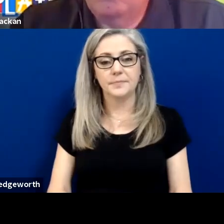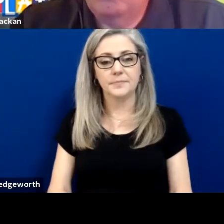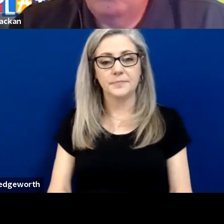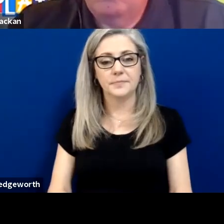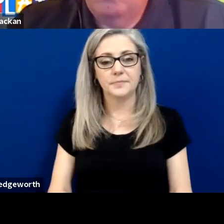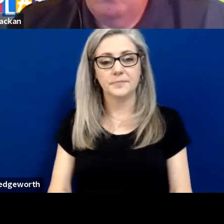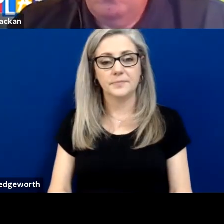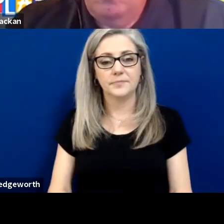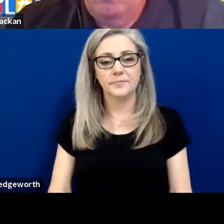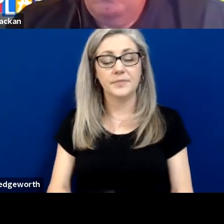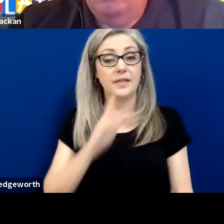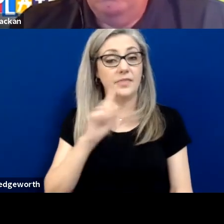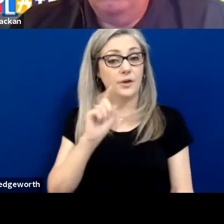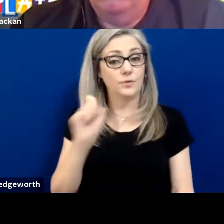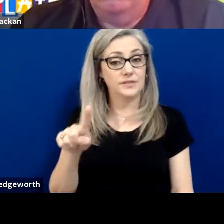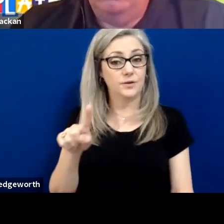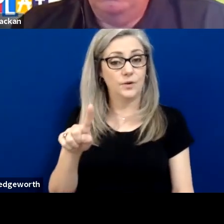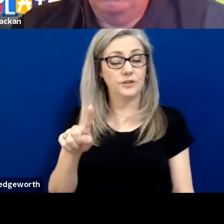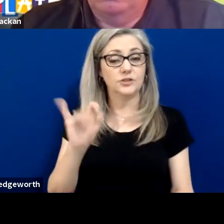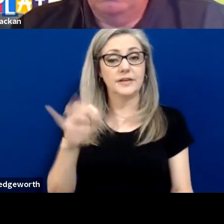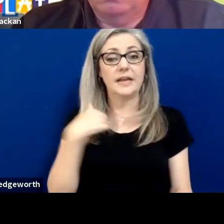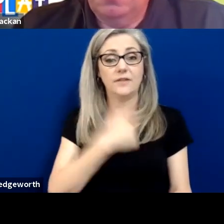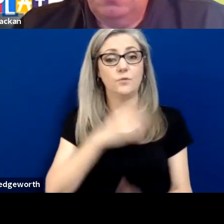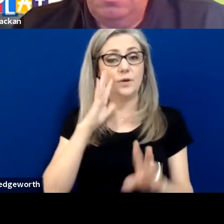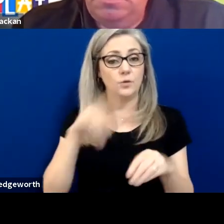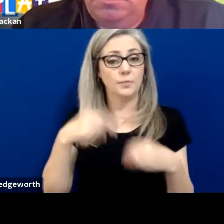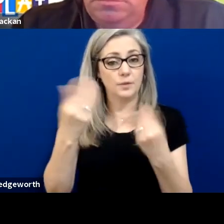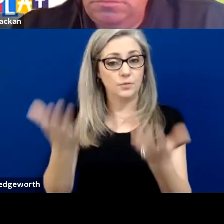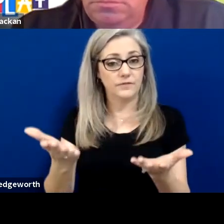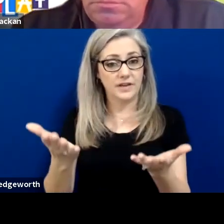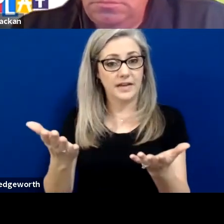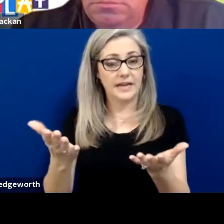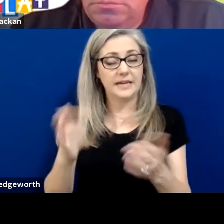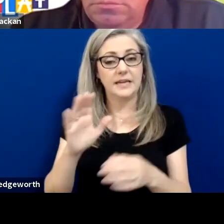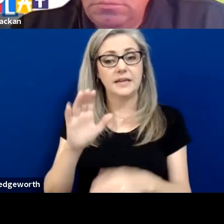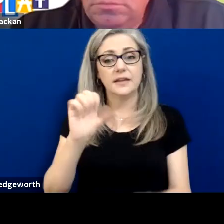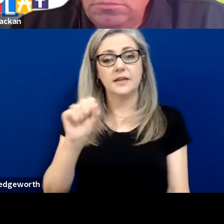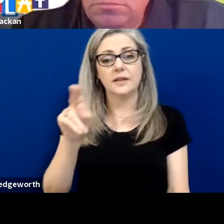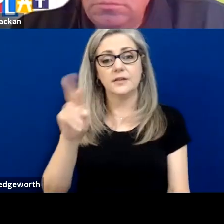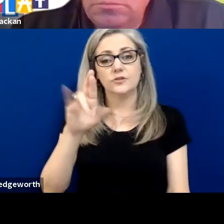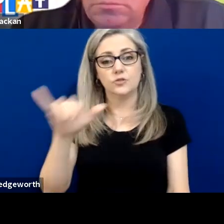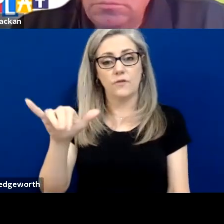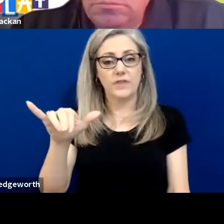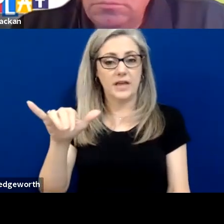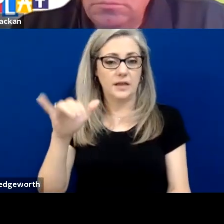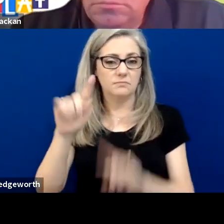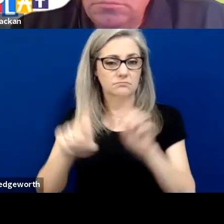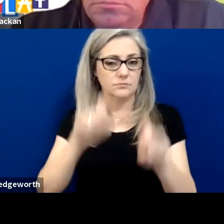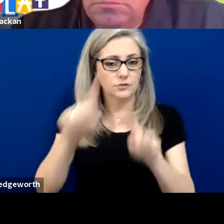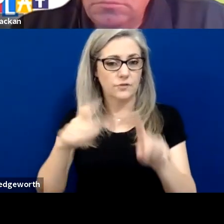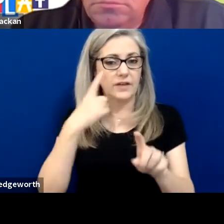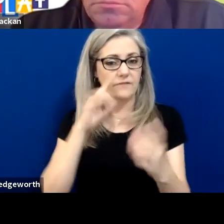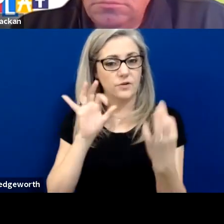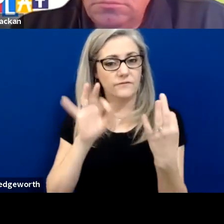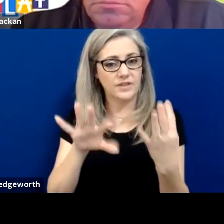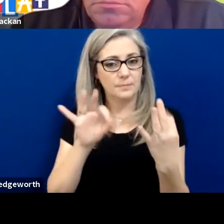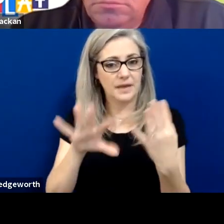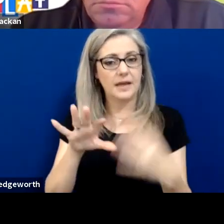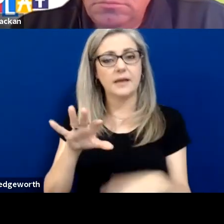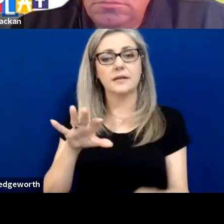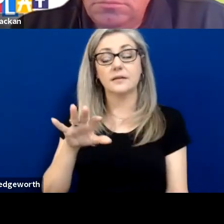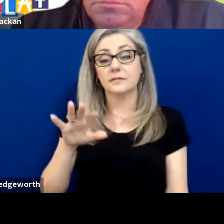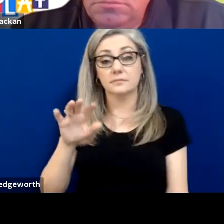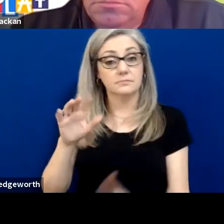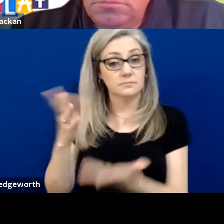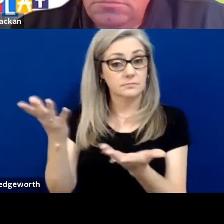There is a question that if we will be providing a survey for feedback. Jeremy or Michelle, is that something